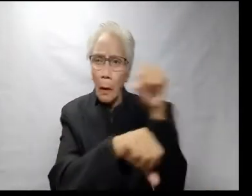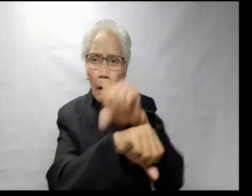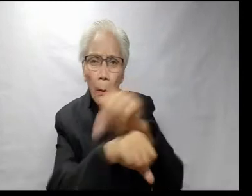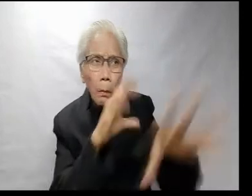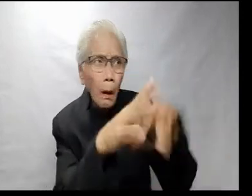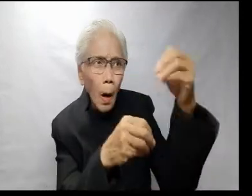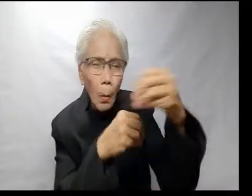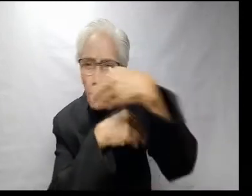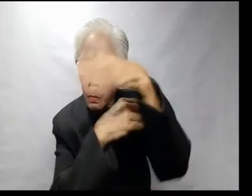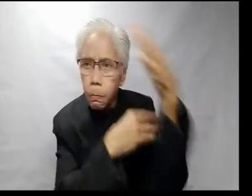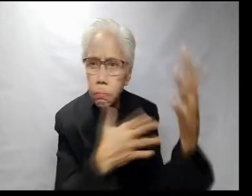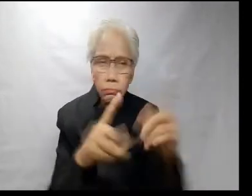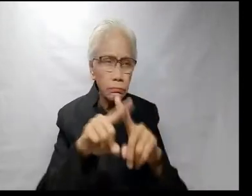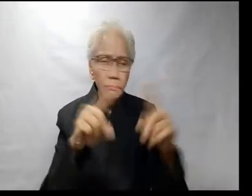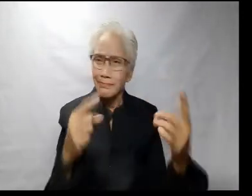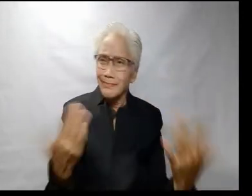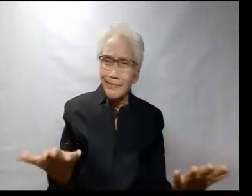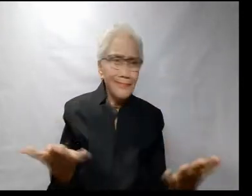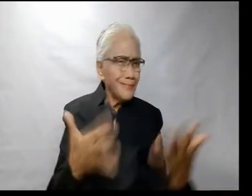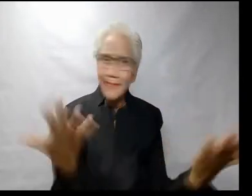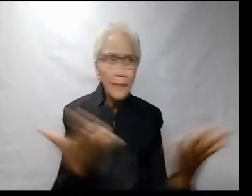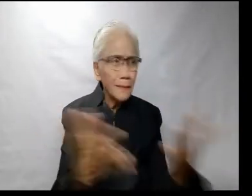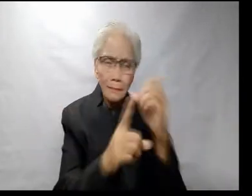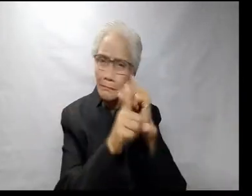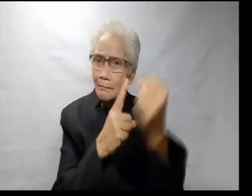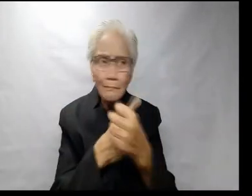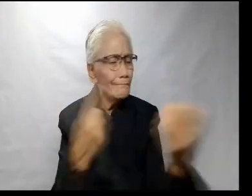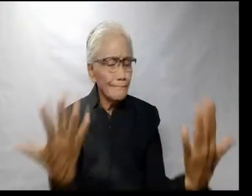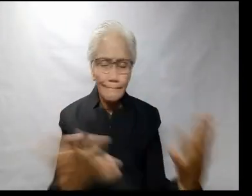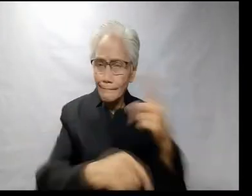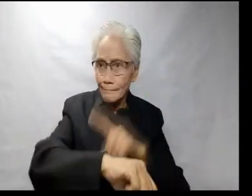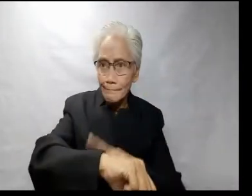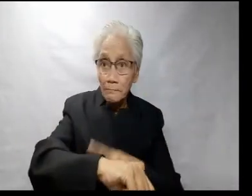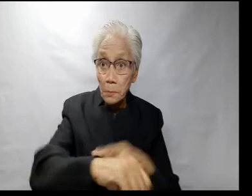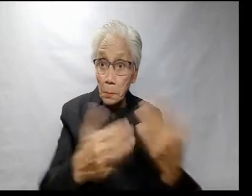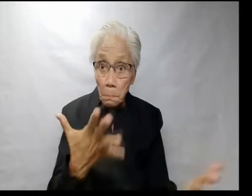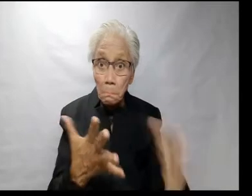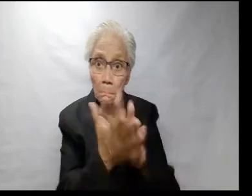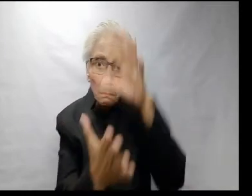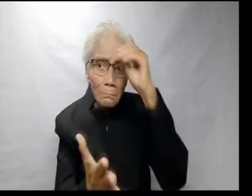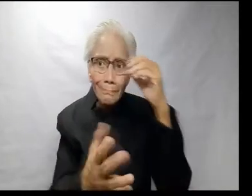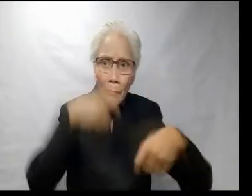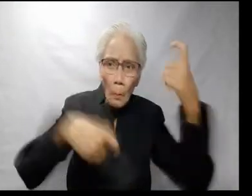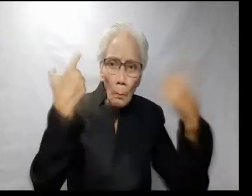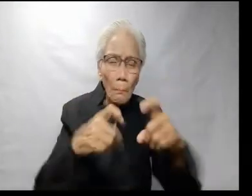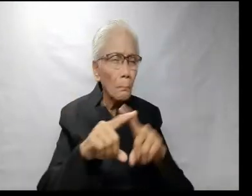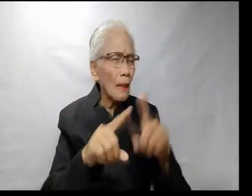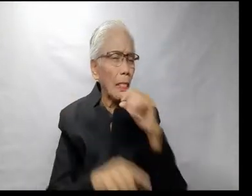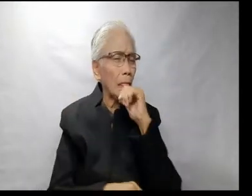conquered outer space, but not inner space. This is the paradox of our time. We've learned to rush, but not to